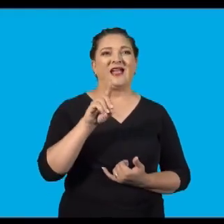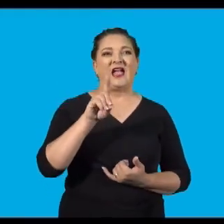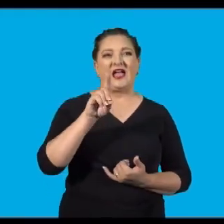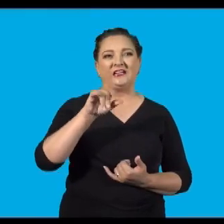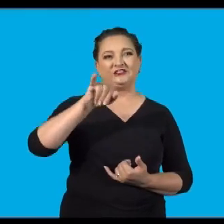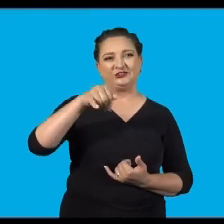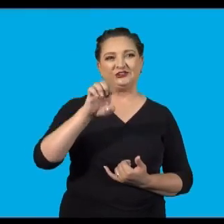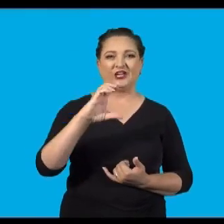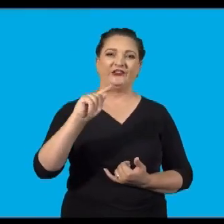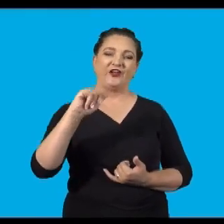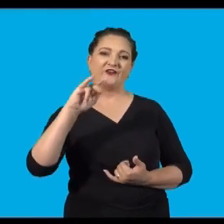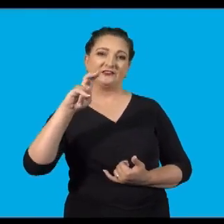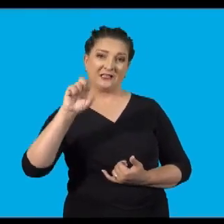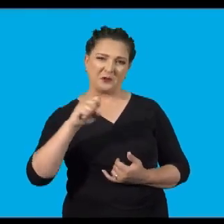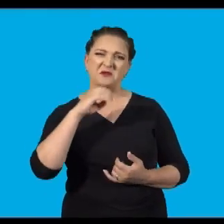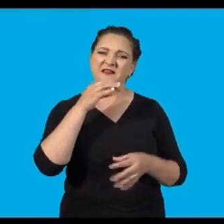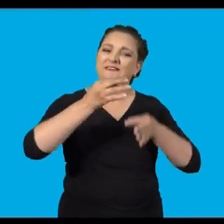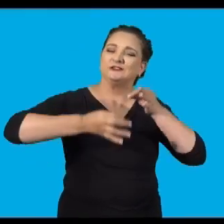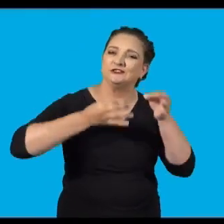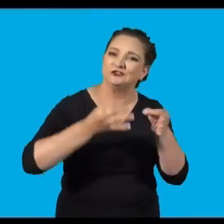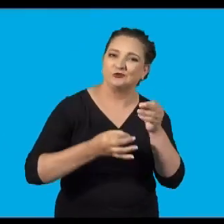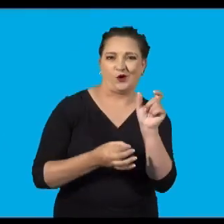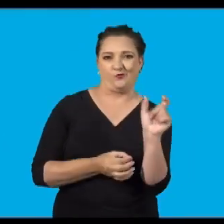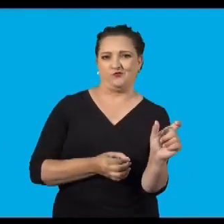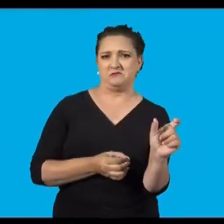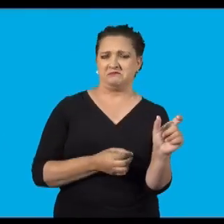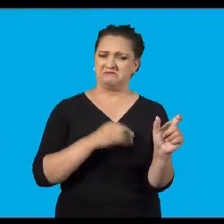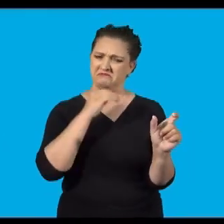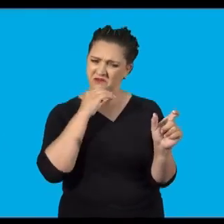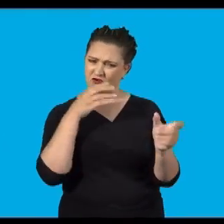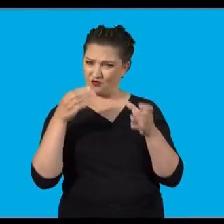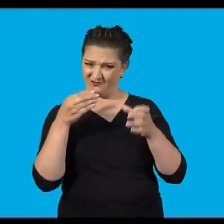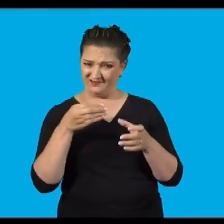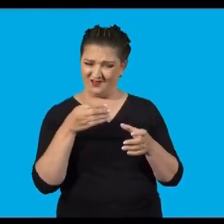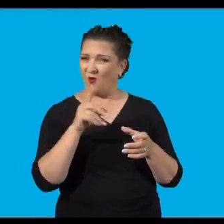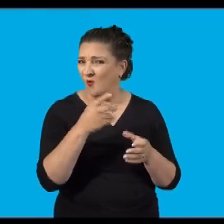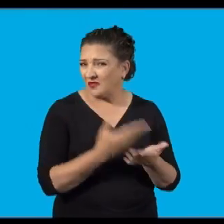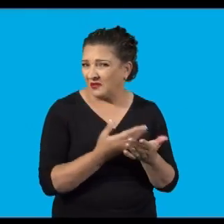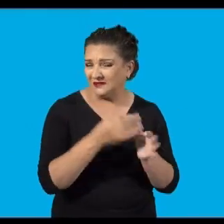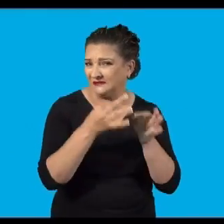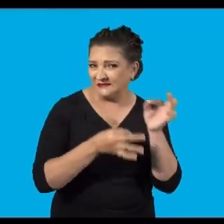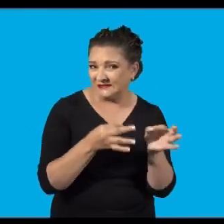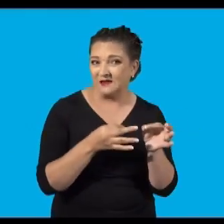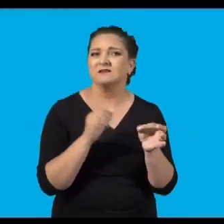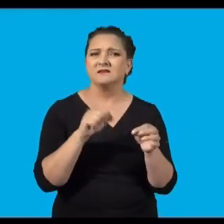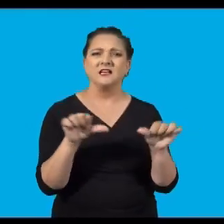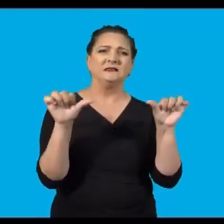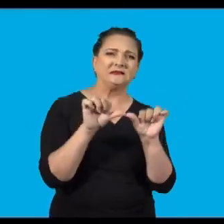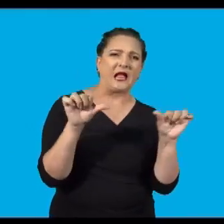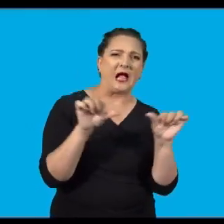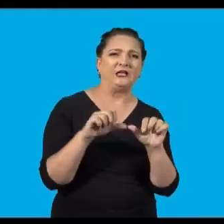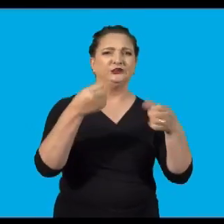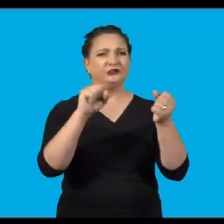adjectives are describing words. Now, many times learners are confused by what can be described. So, it does